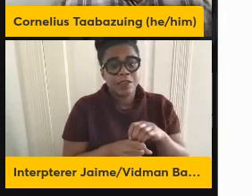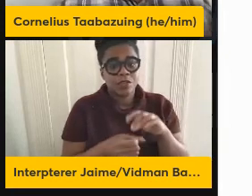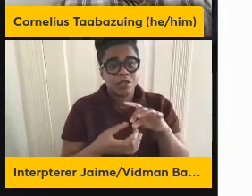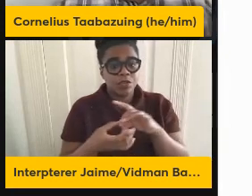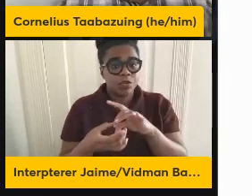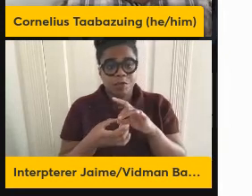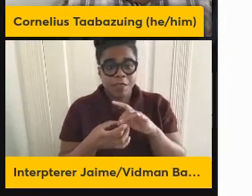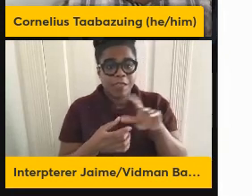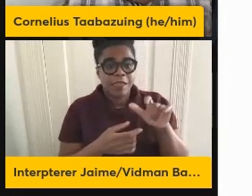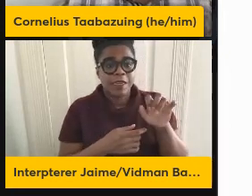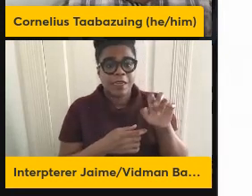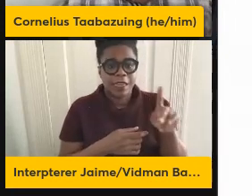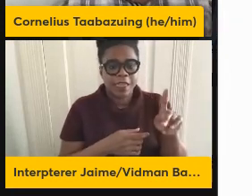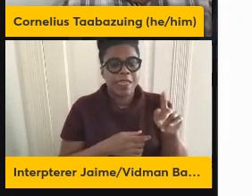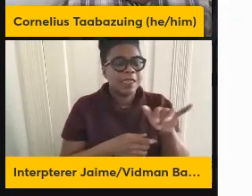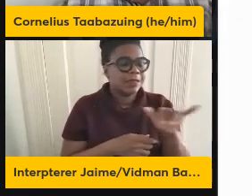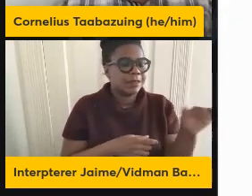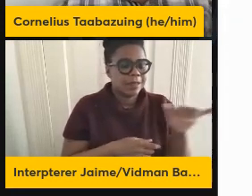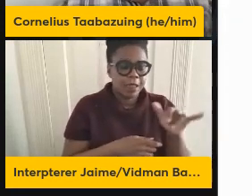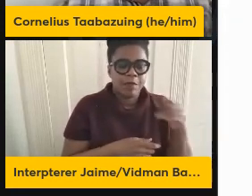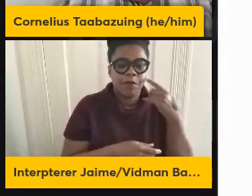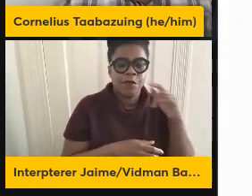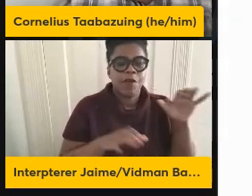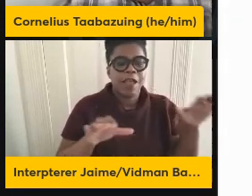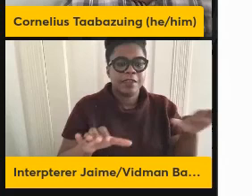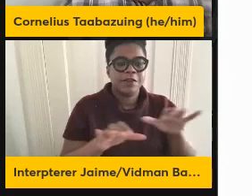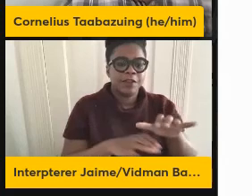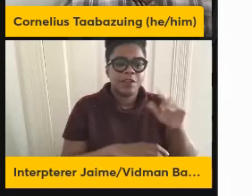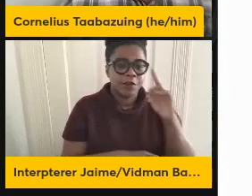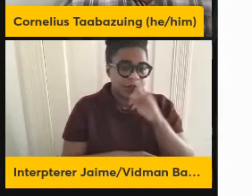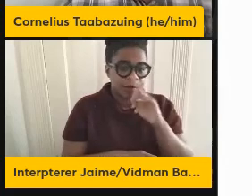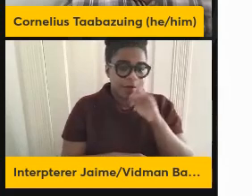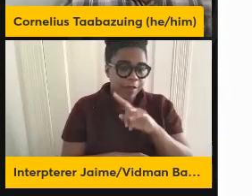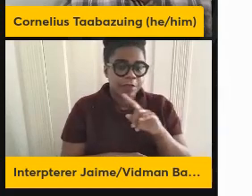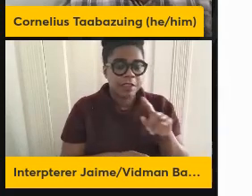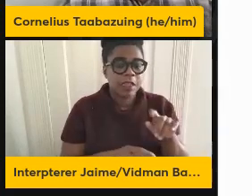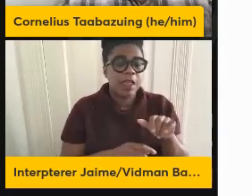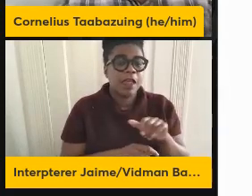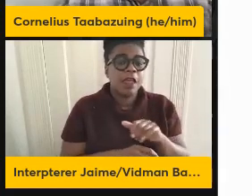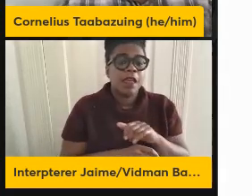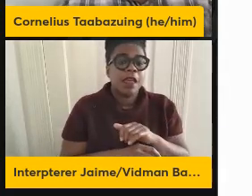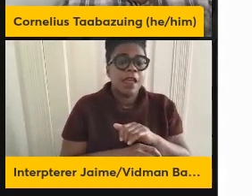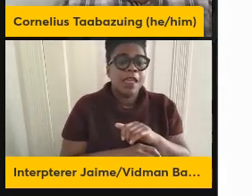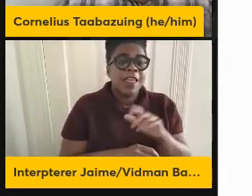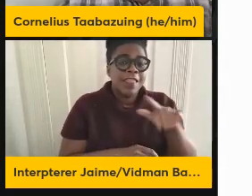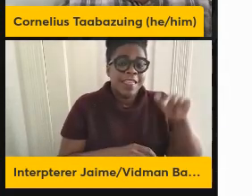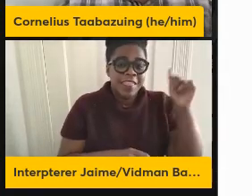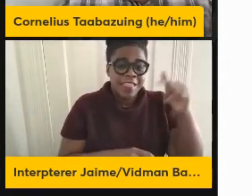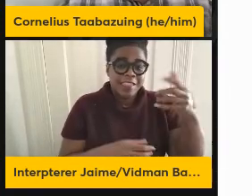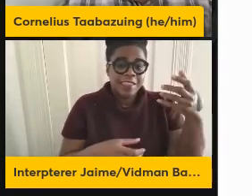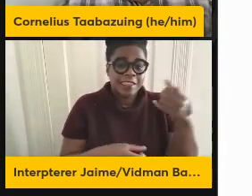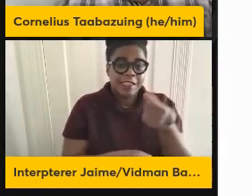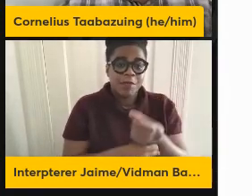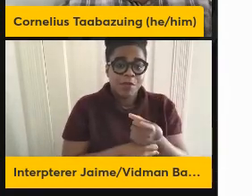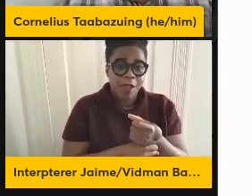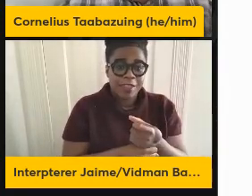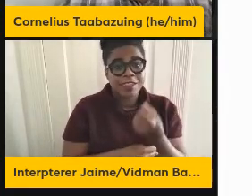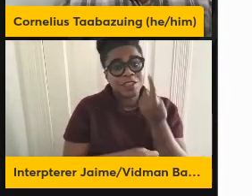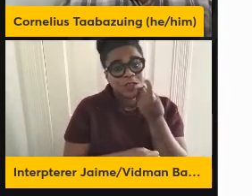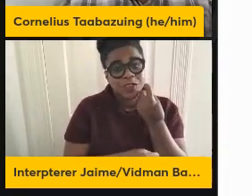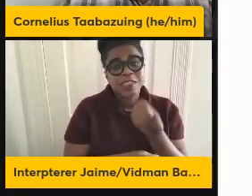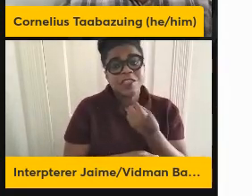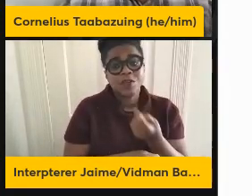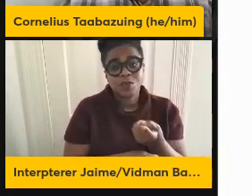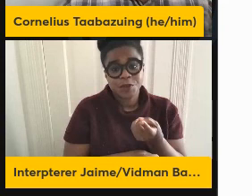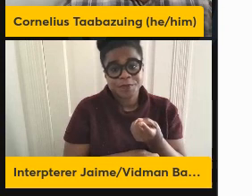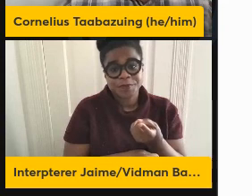processing was similarly required for activation of the mouse variant. And so this sort of just summarizes what I essentially just told you,